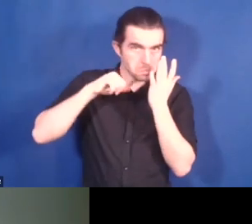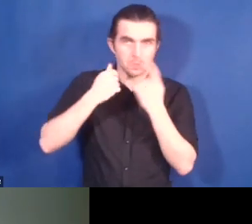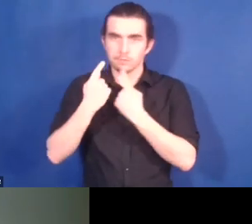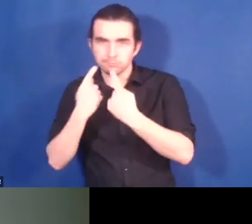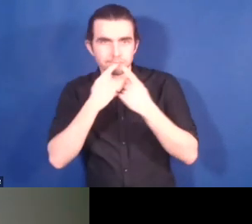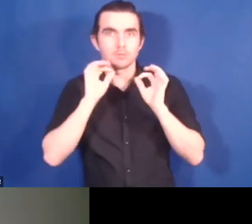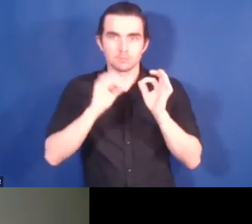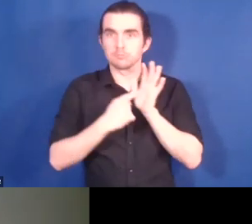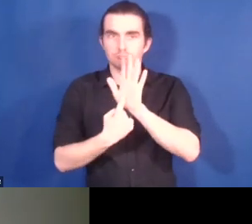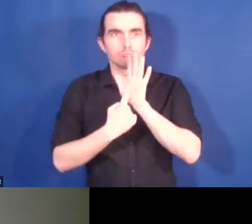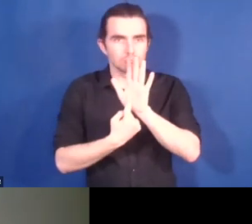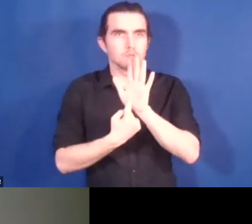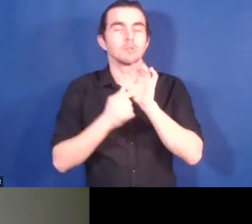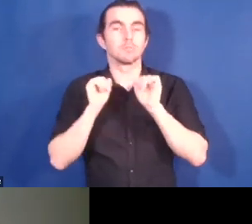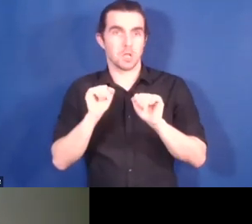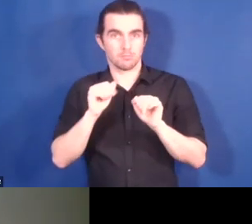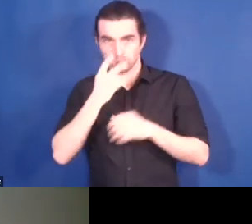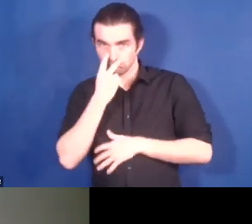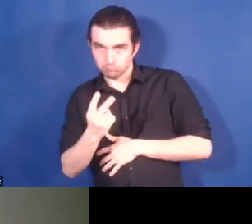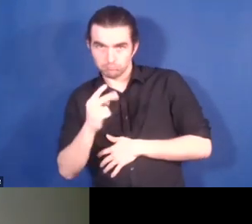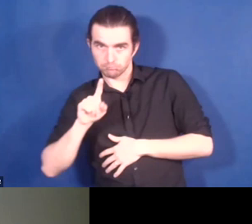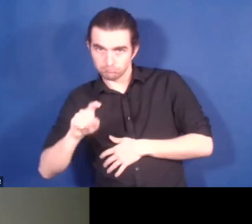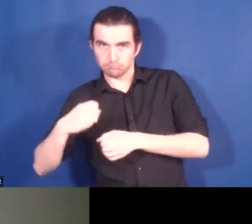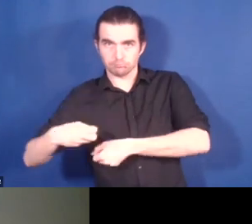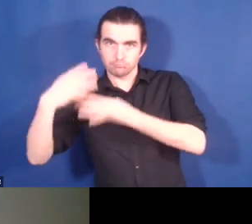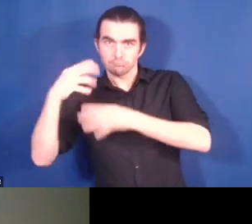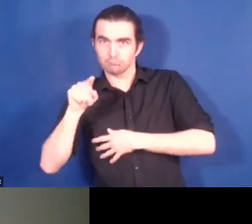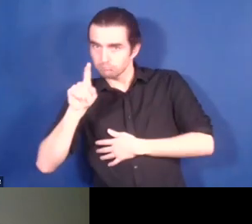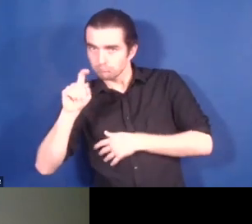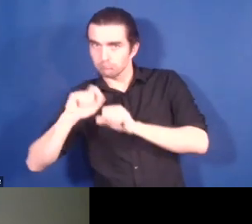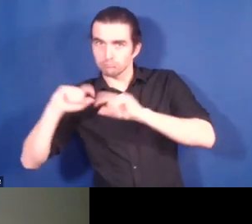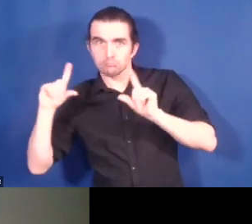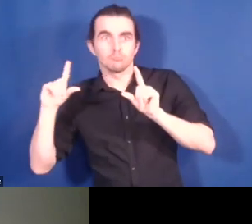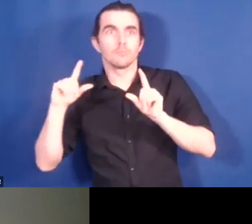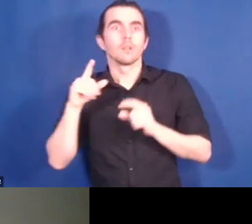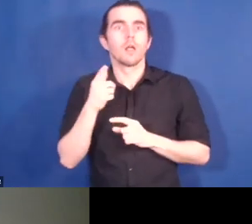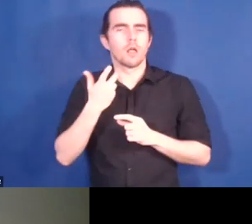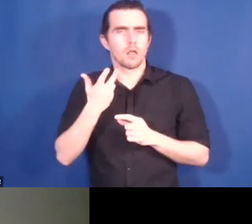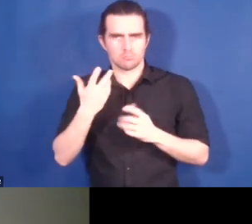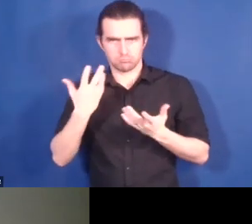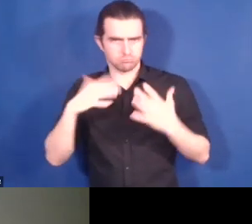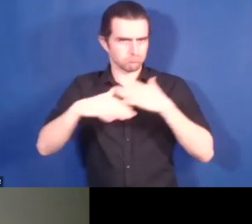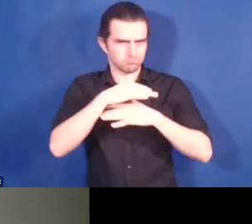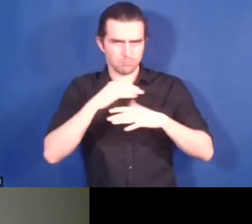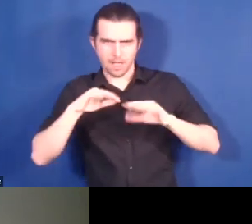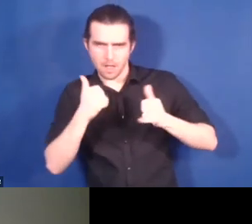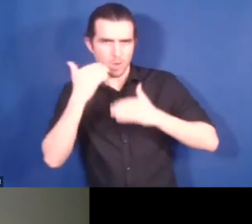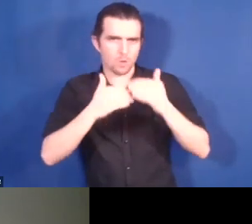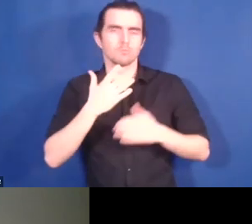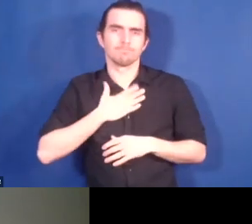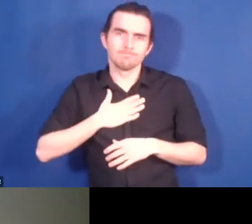document itself. So first and foremost, the community that came together to form the strategy calls